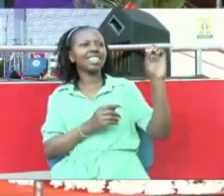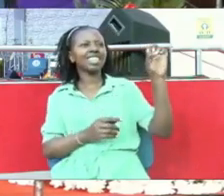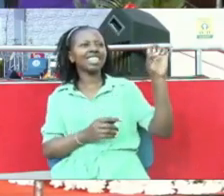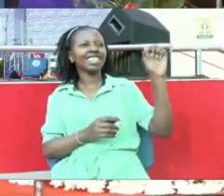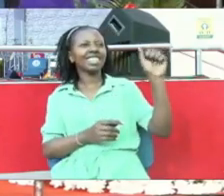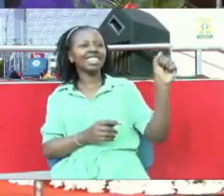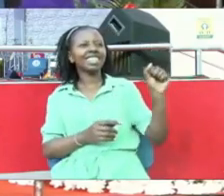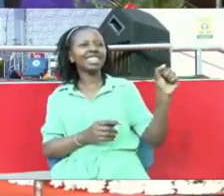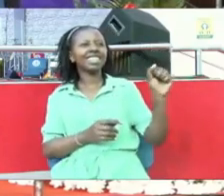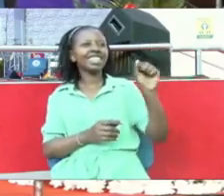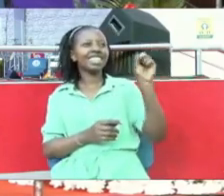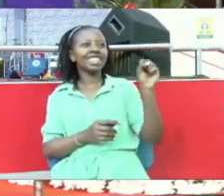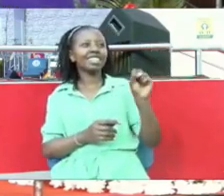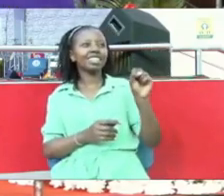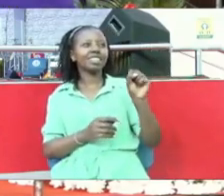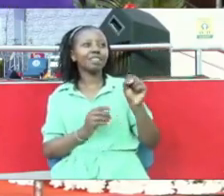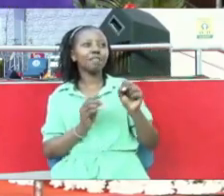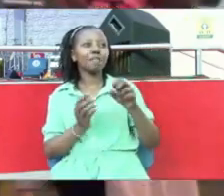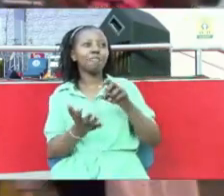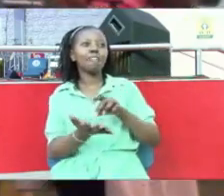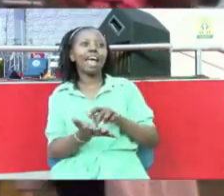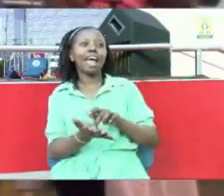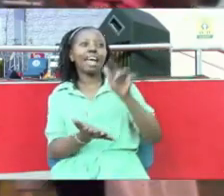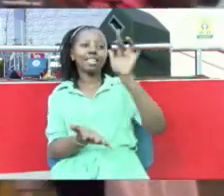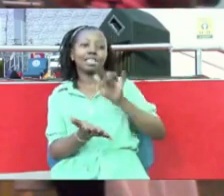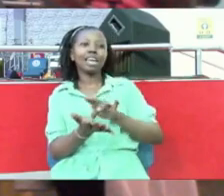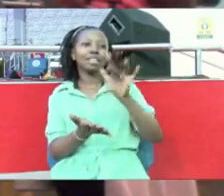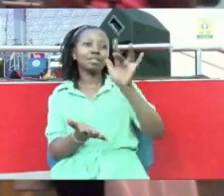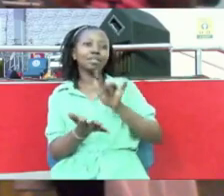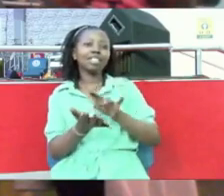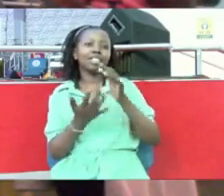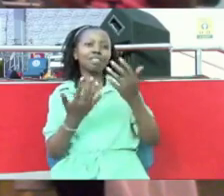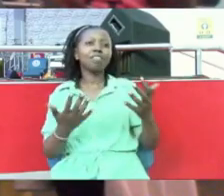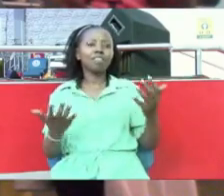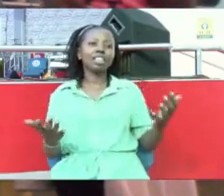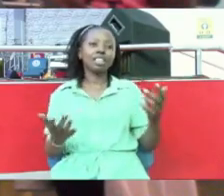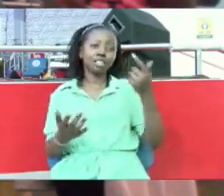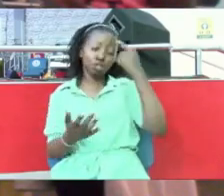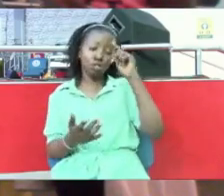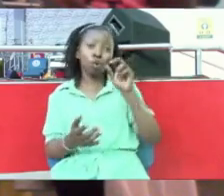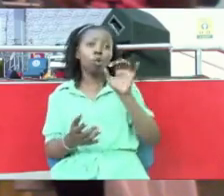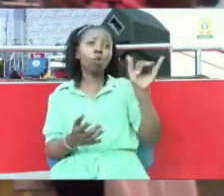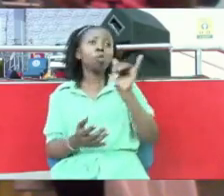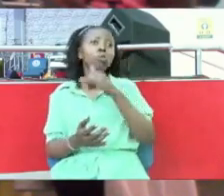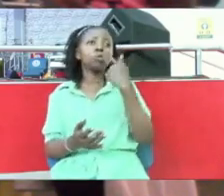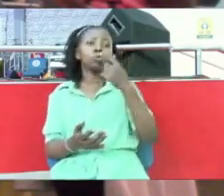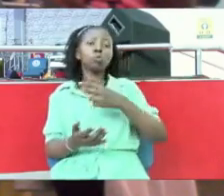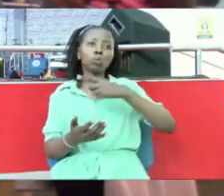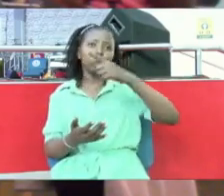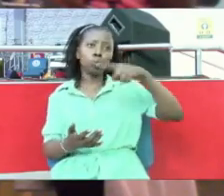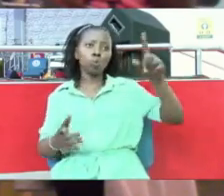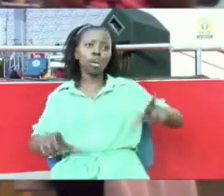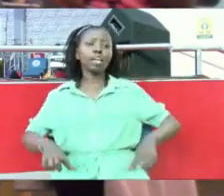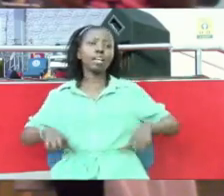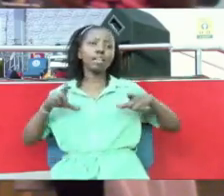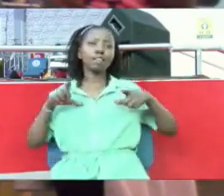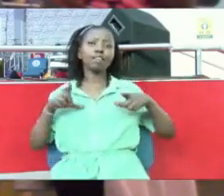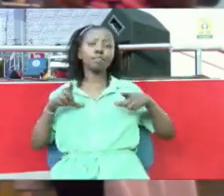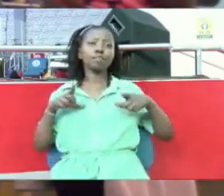righteous. Kwa sababu amesema ya kwamba ameweka akiba ya wale ambao wanampenda, na ule urithi na ile mali